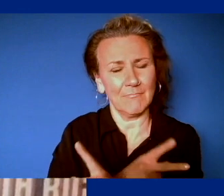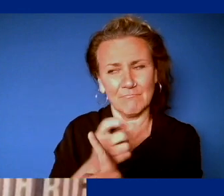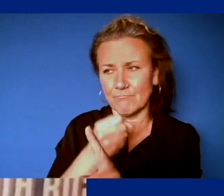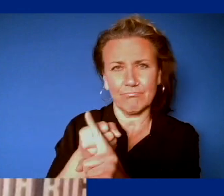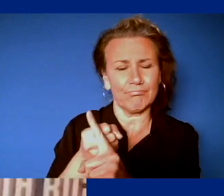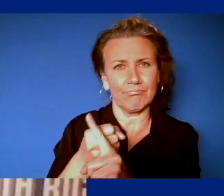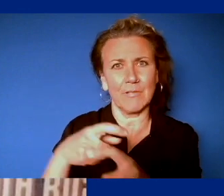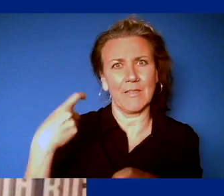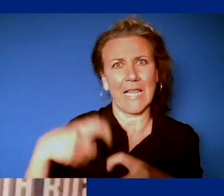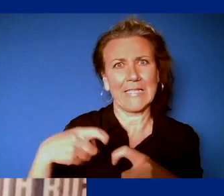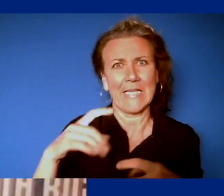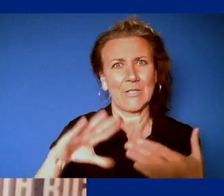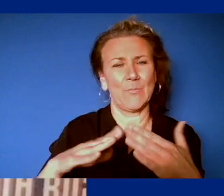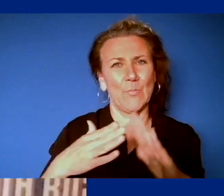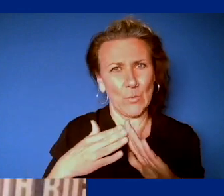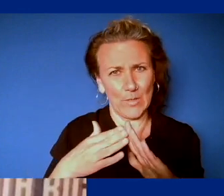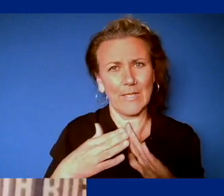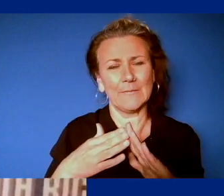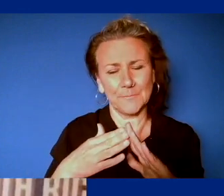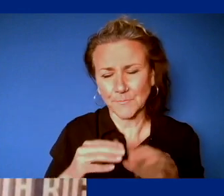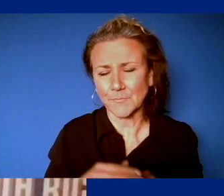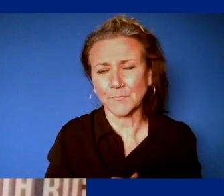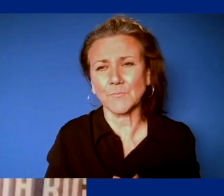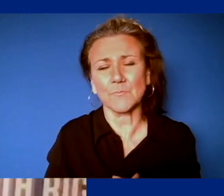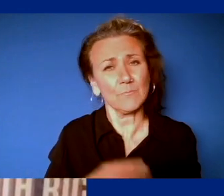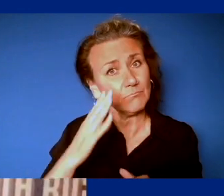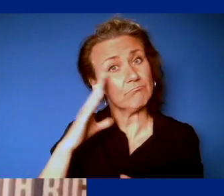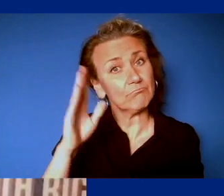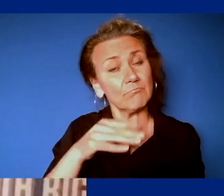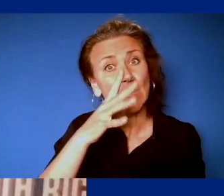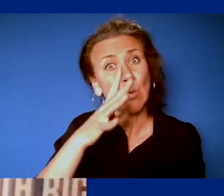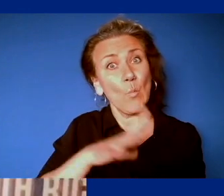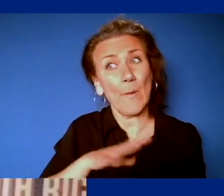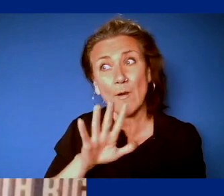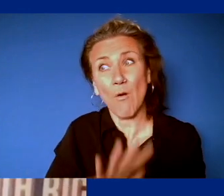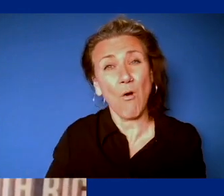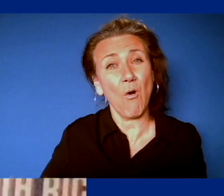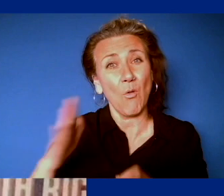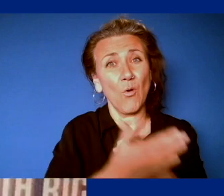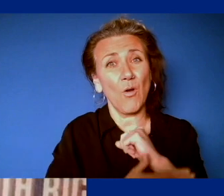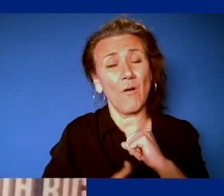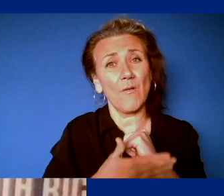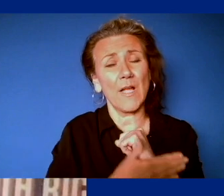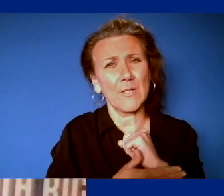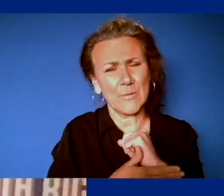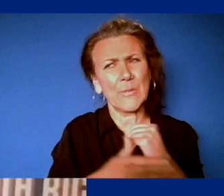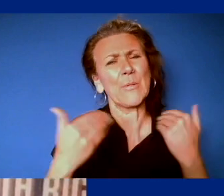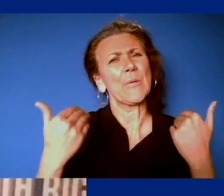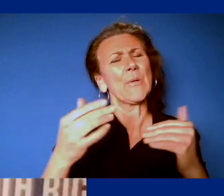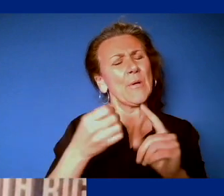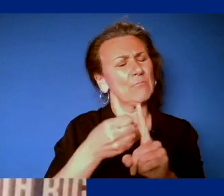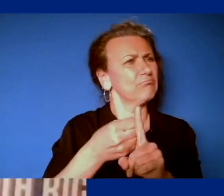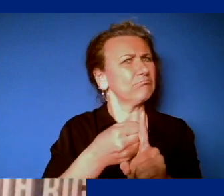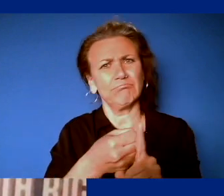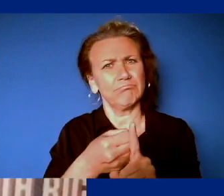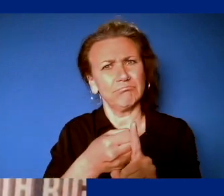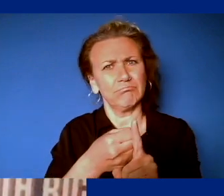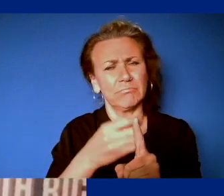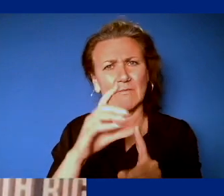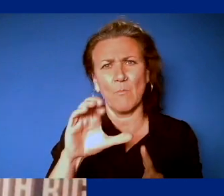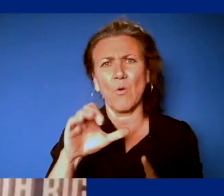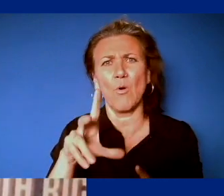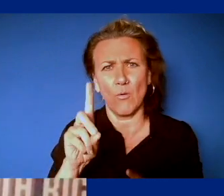the hardest hit communities with this virus. And we know that women across this country have been